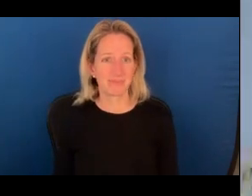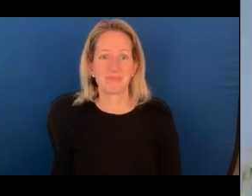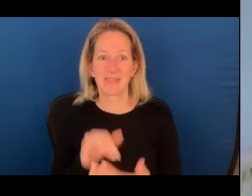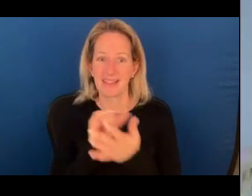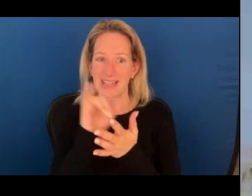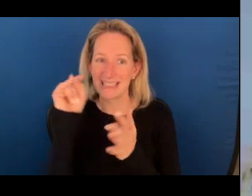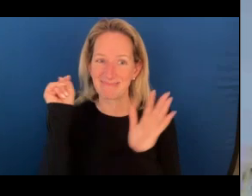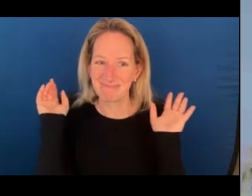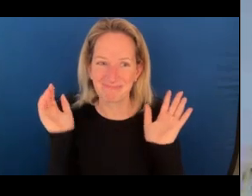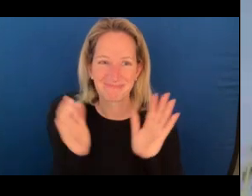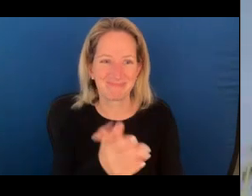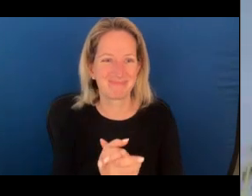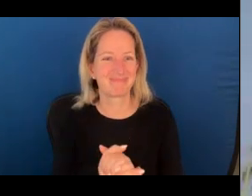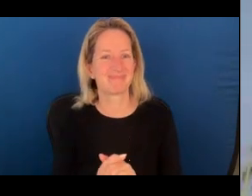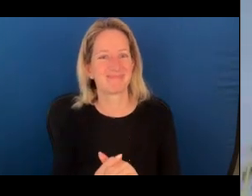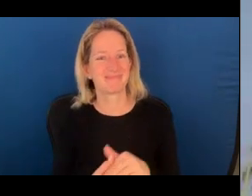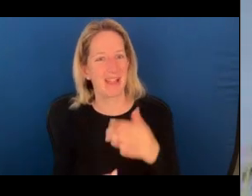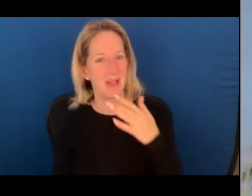questions. Nailed it.